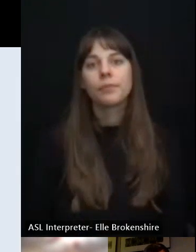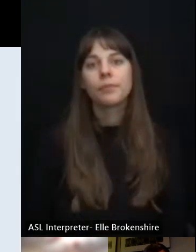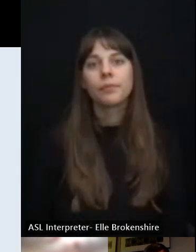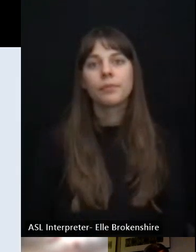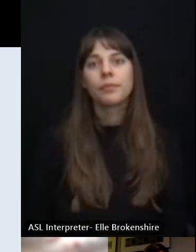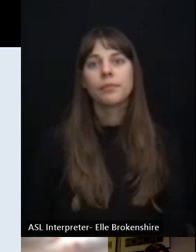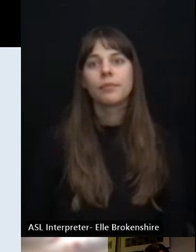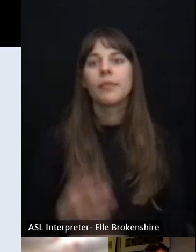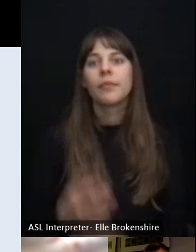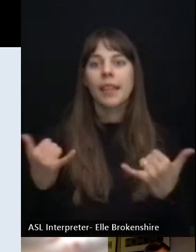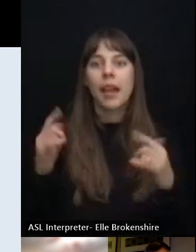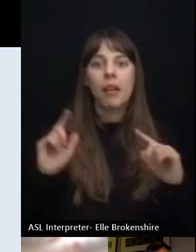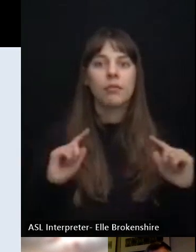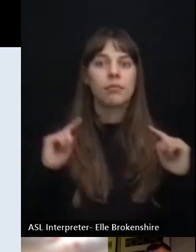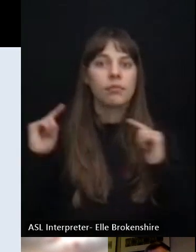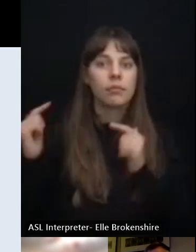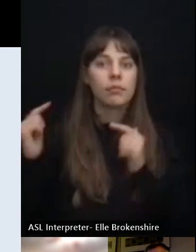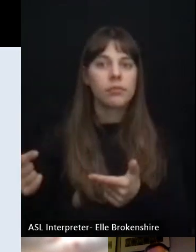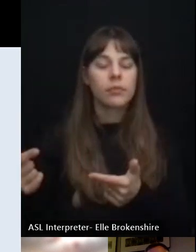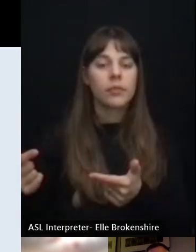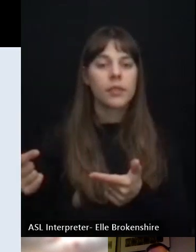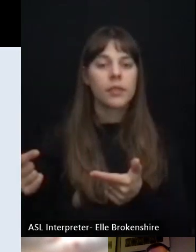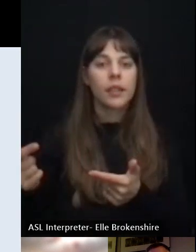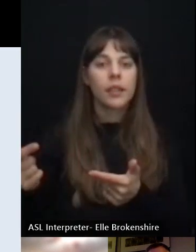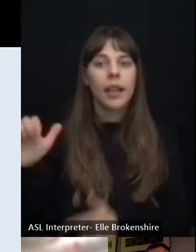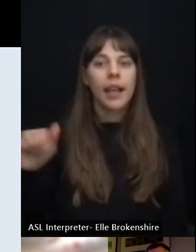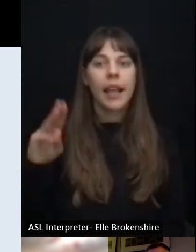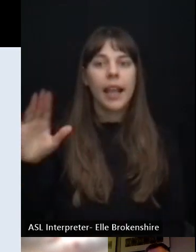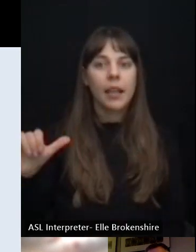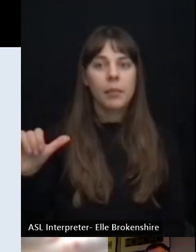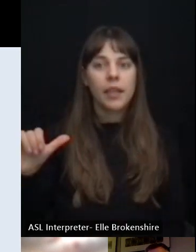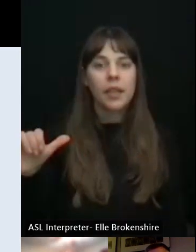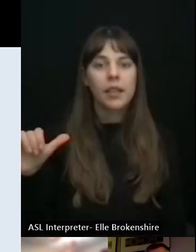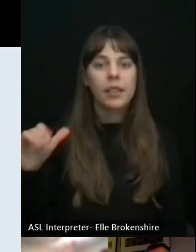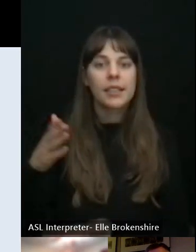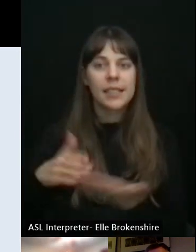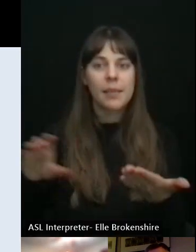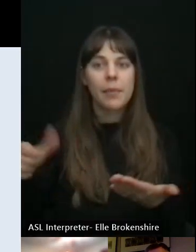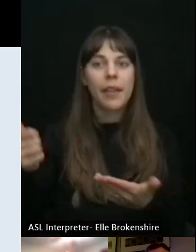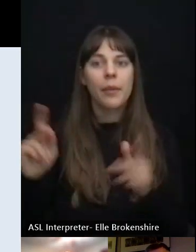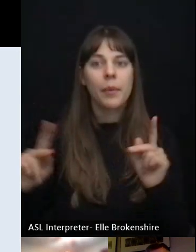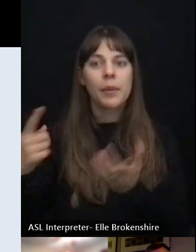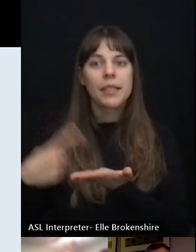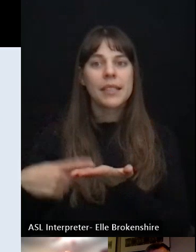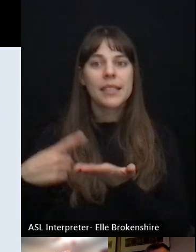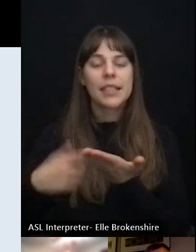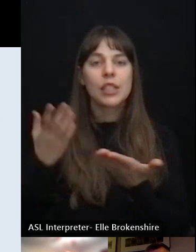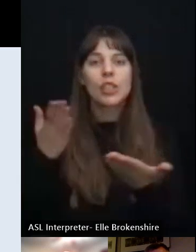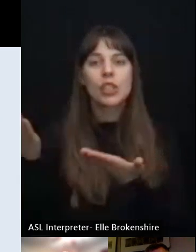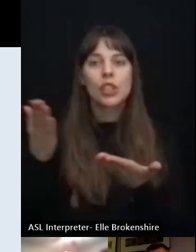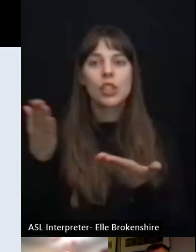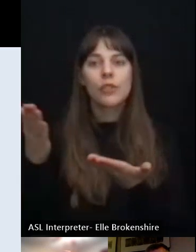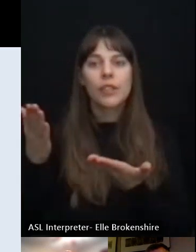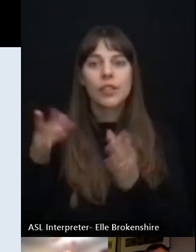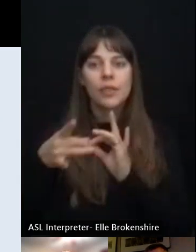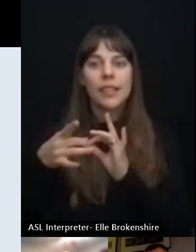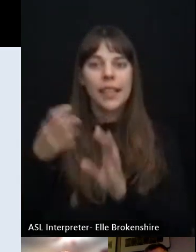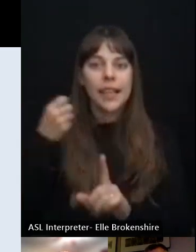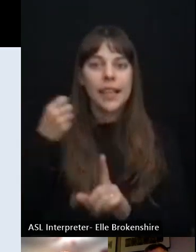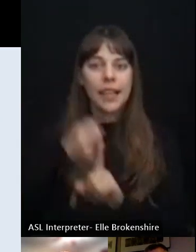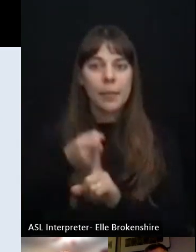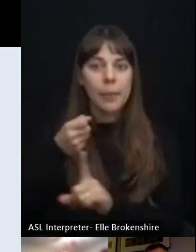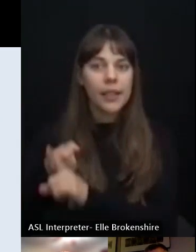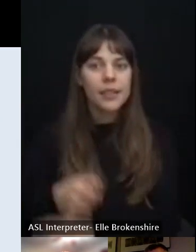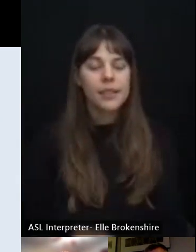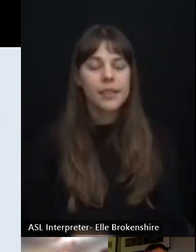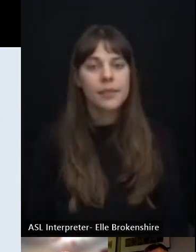And now I will turn it over to Amy and some others to talk about some of the service-related impacts.